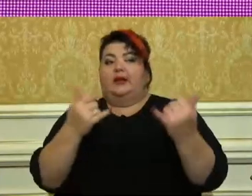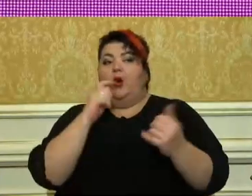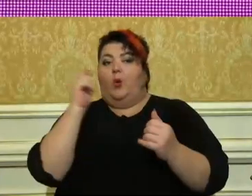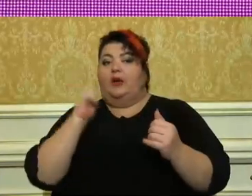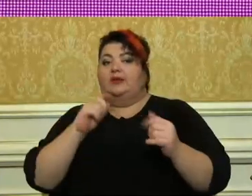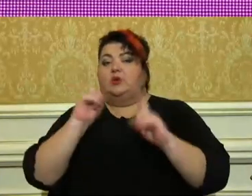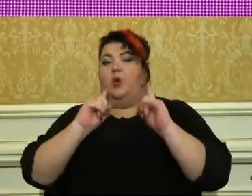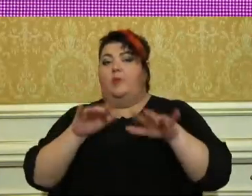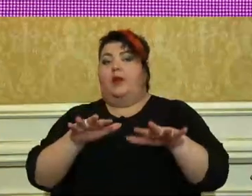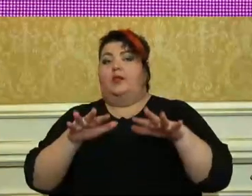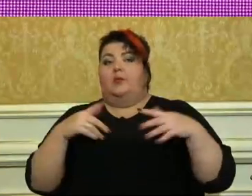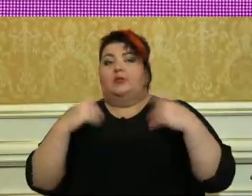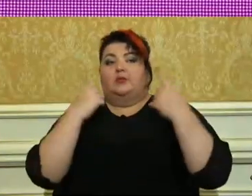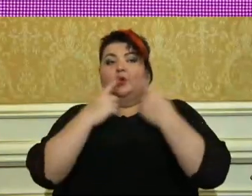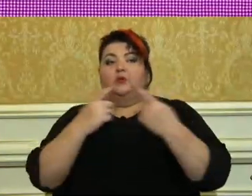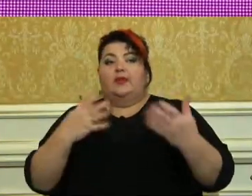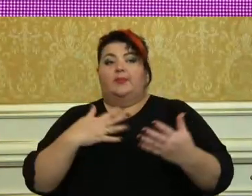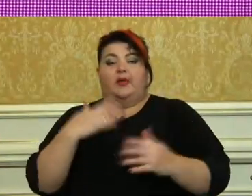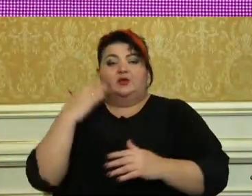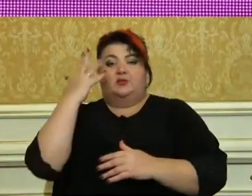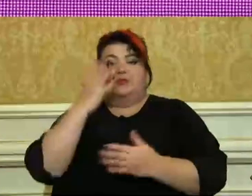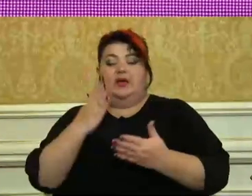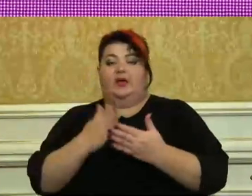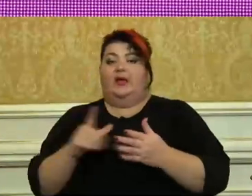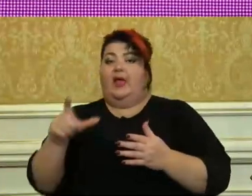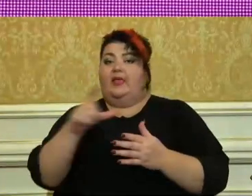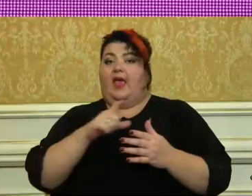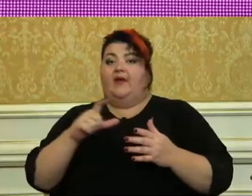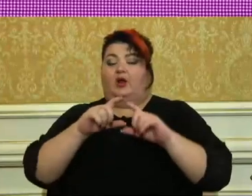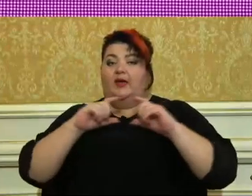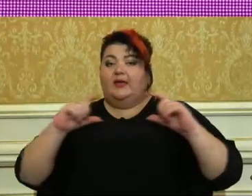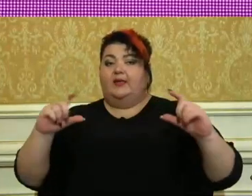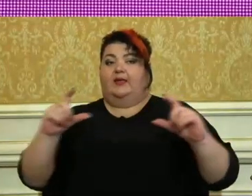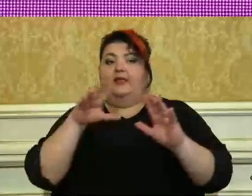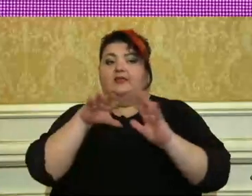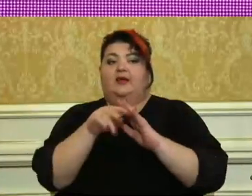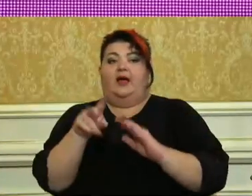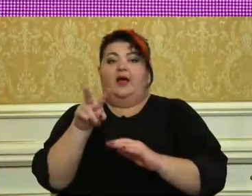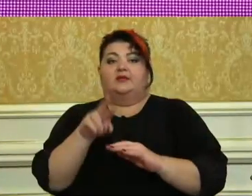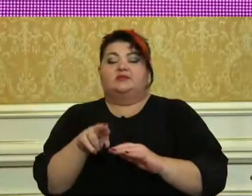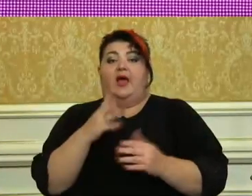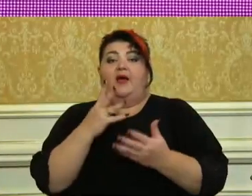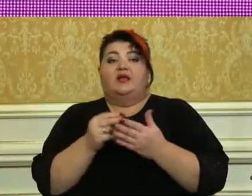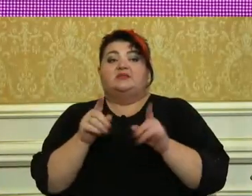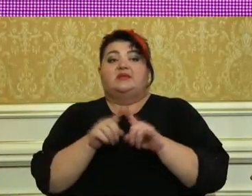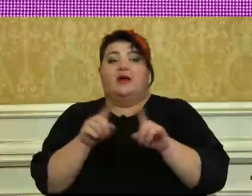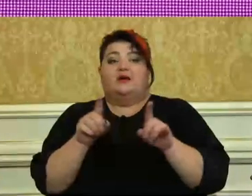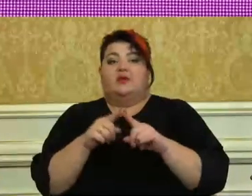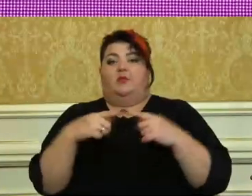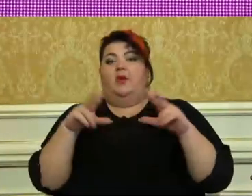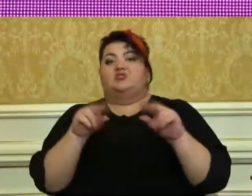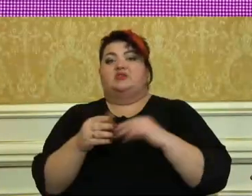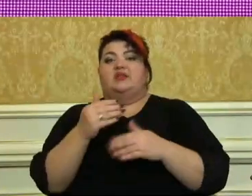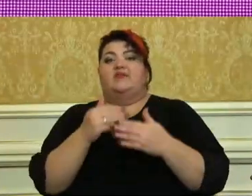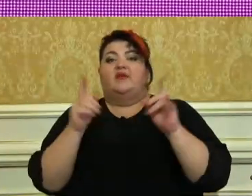the parliament, because we have proclaimed that our goal is the Euro-Atlantic integration. And now we are